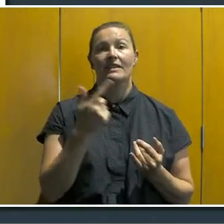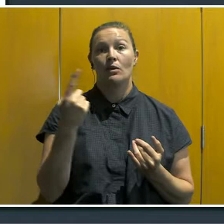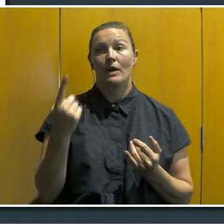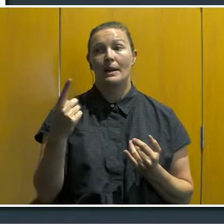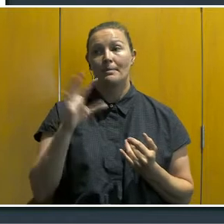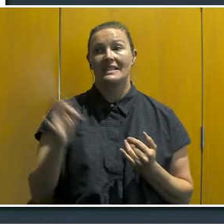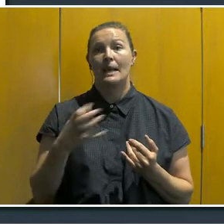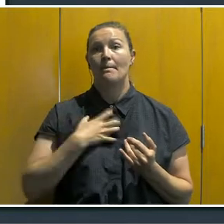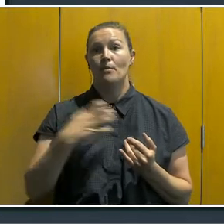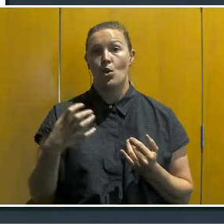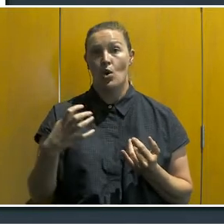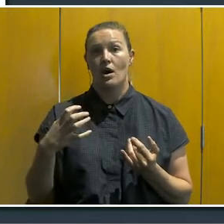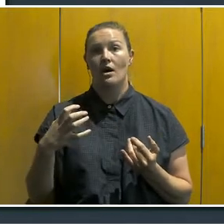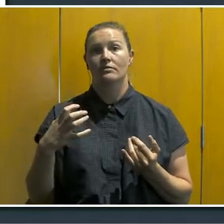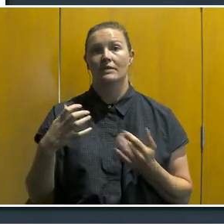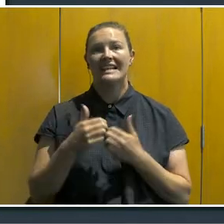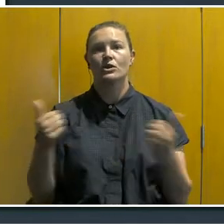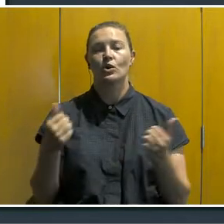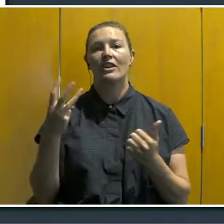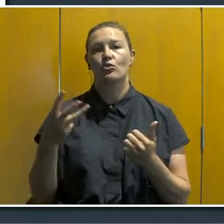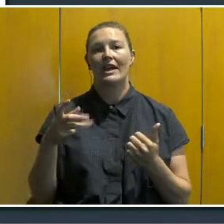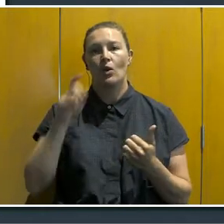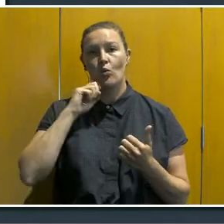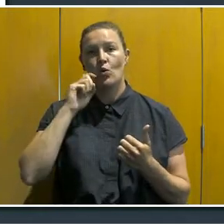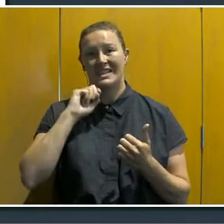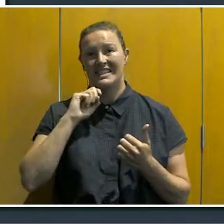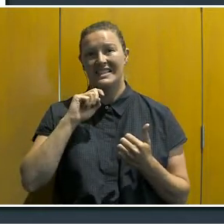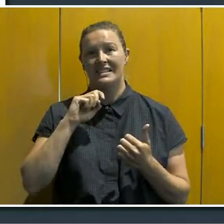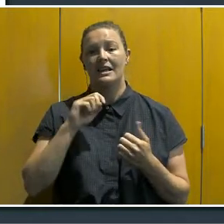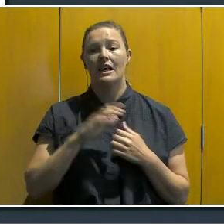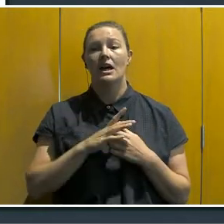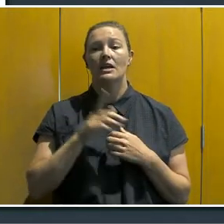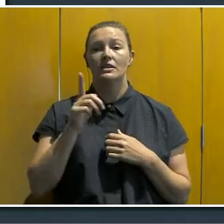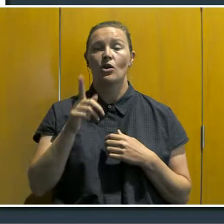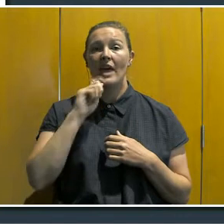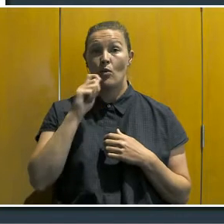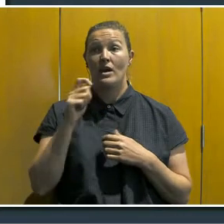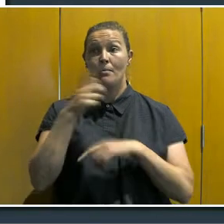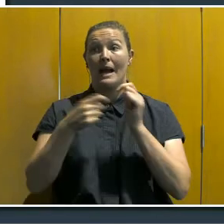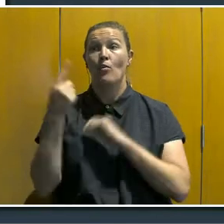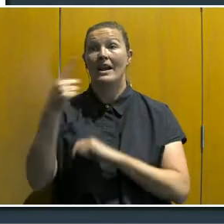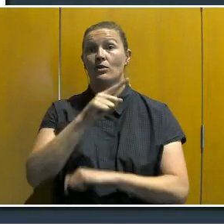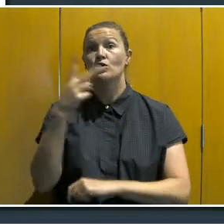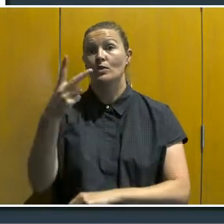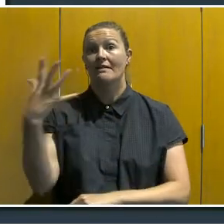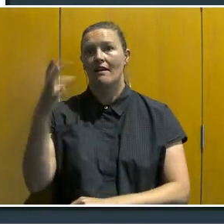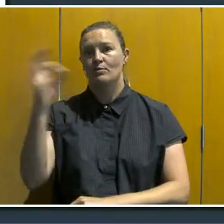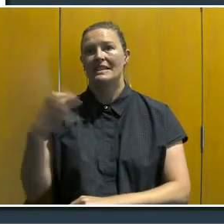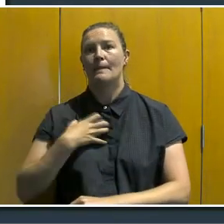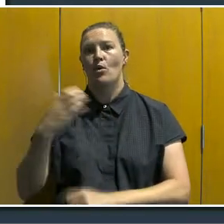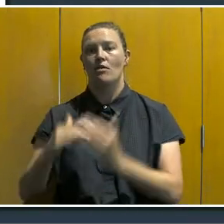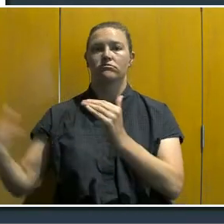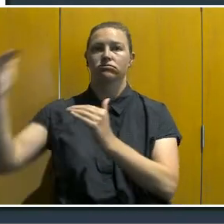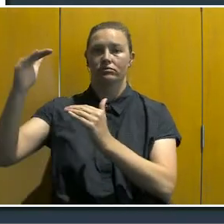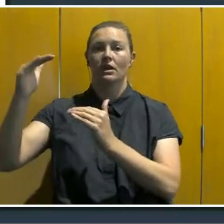more, excluding the three waters. And you're going to increase it, according to my calculation, to 125% more,